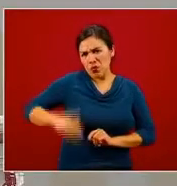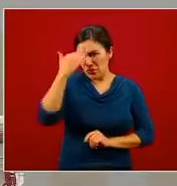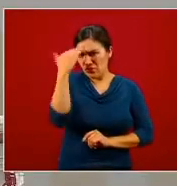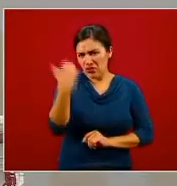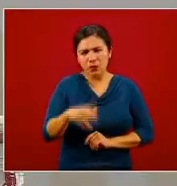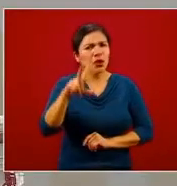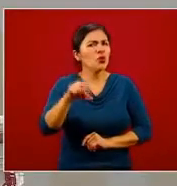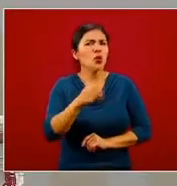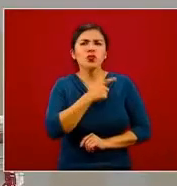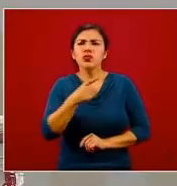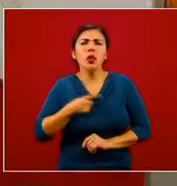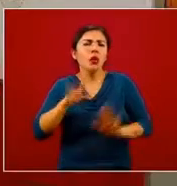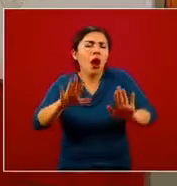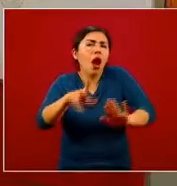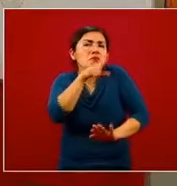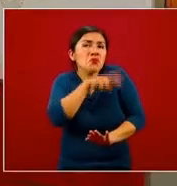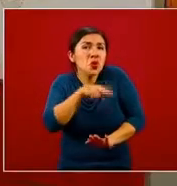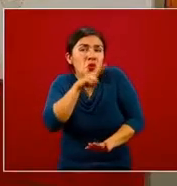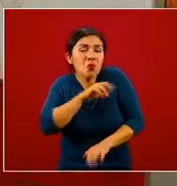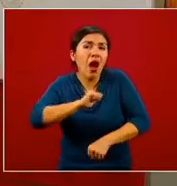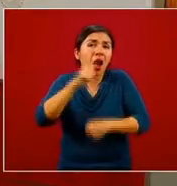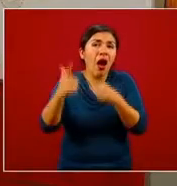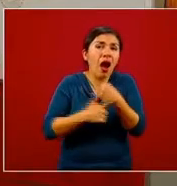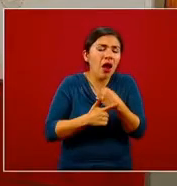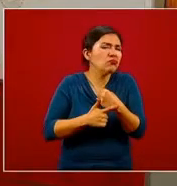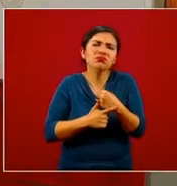and such as higher institutes of higher learning.